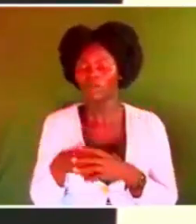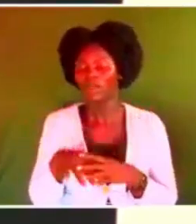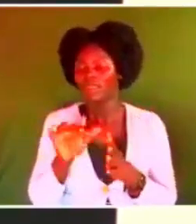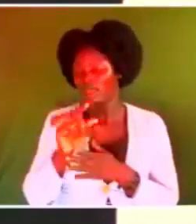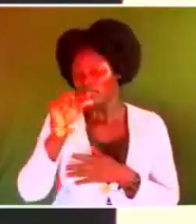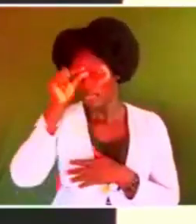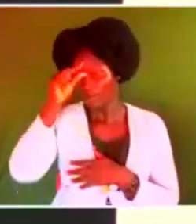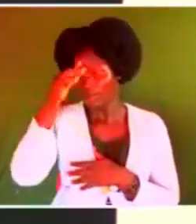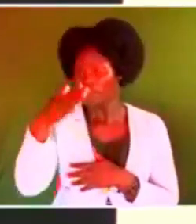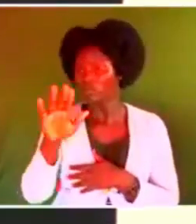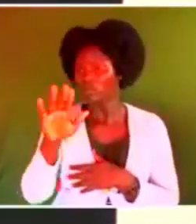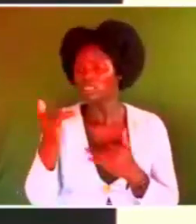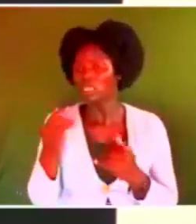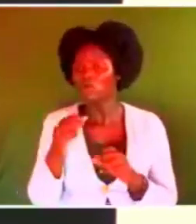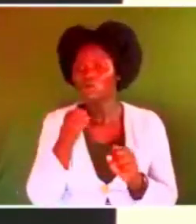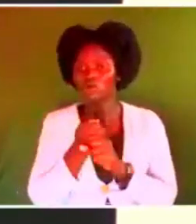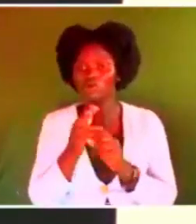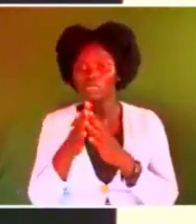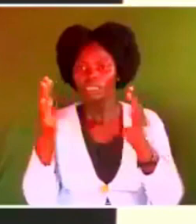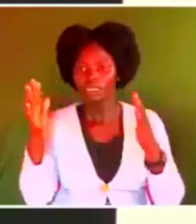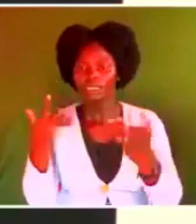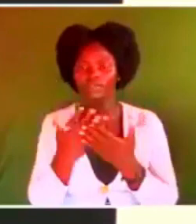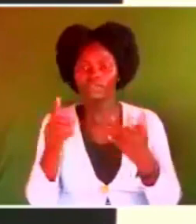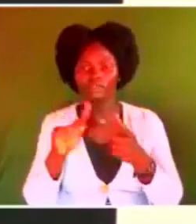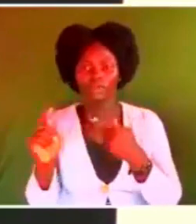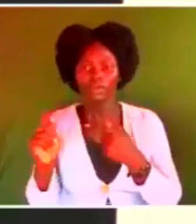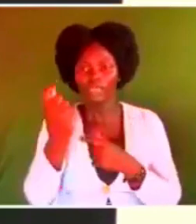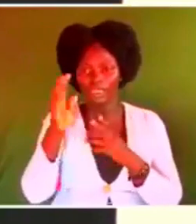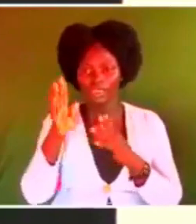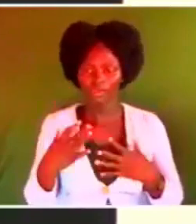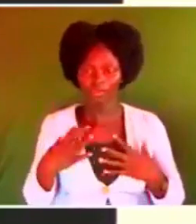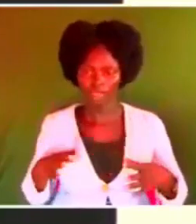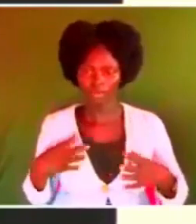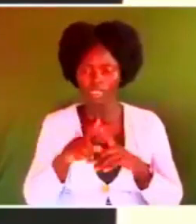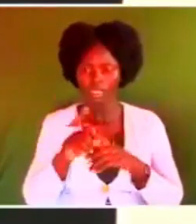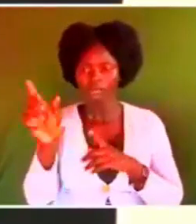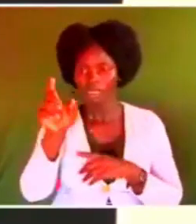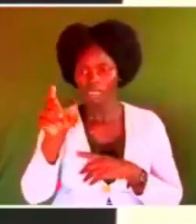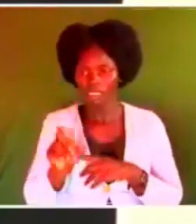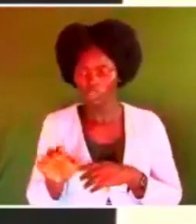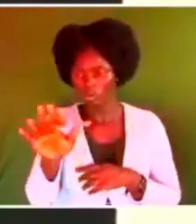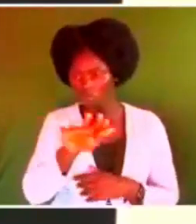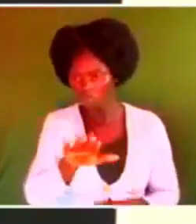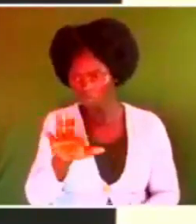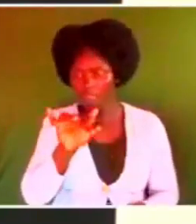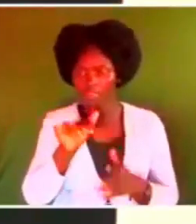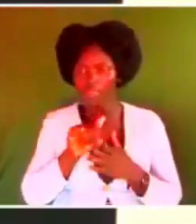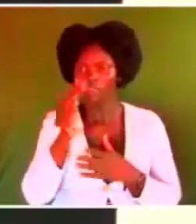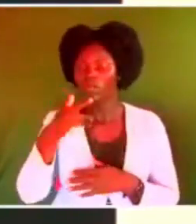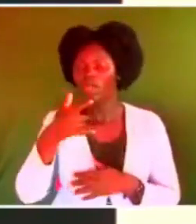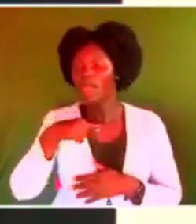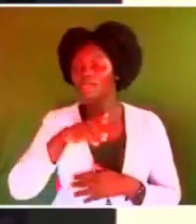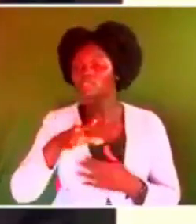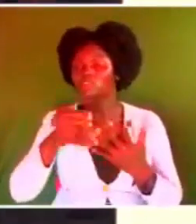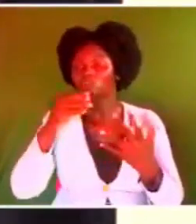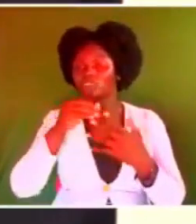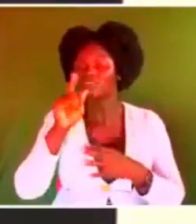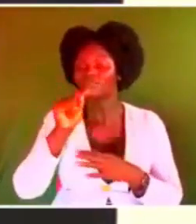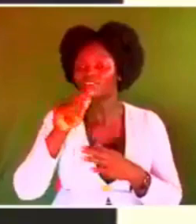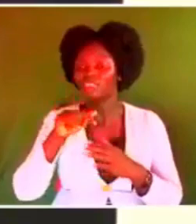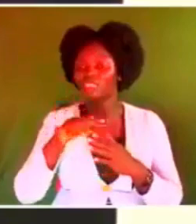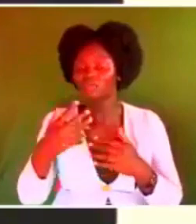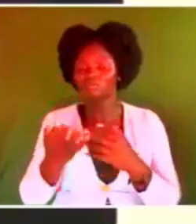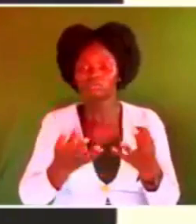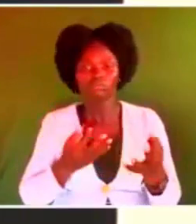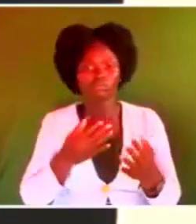government is doing great things to Kenyans and to this region, and that is why we have chosen to deliberately